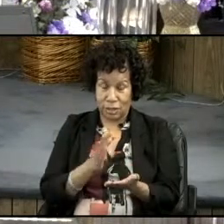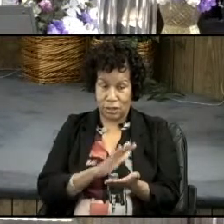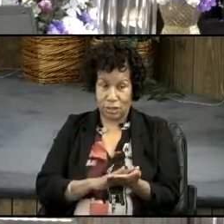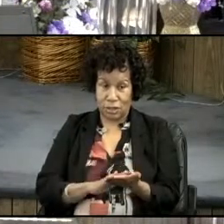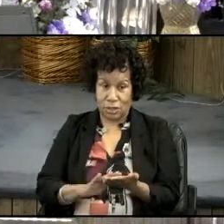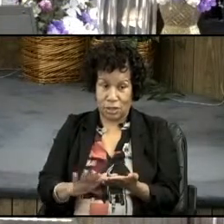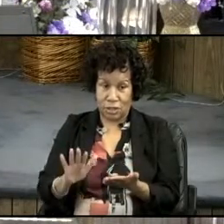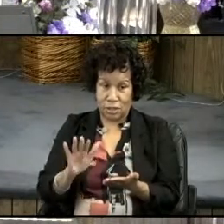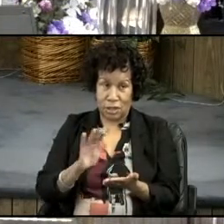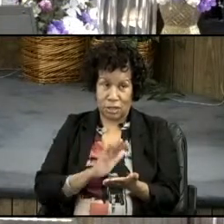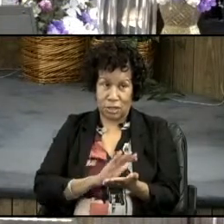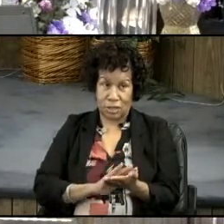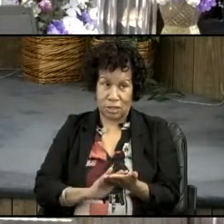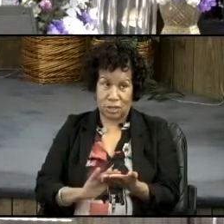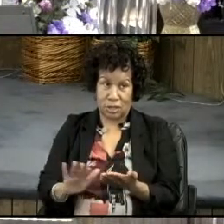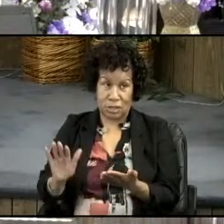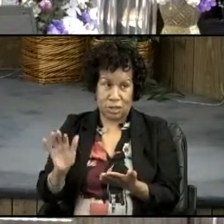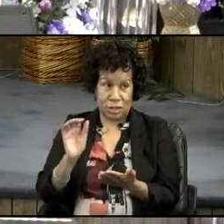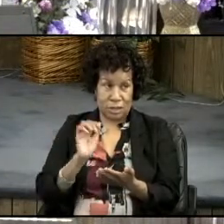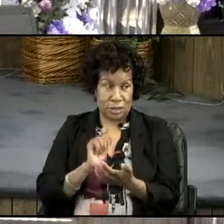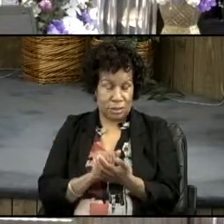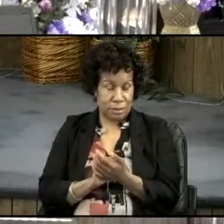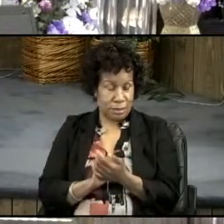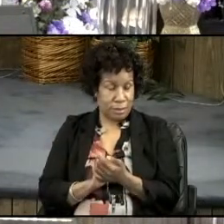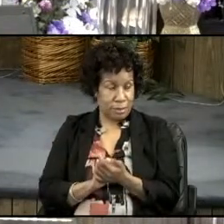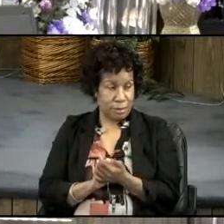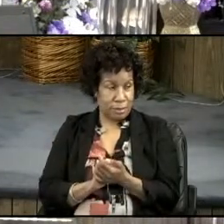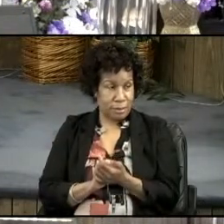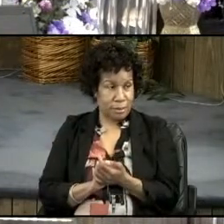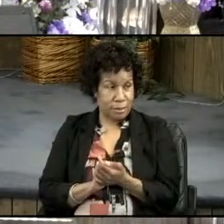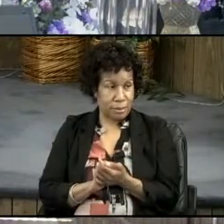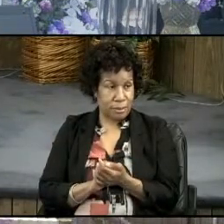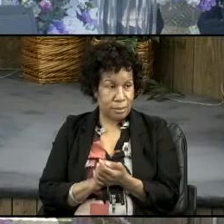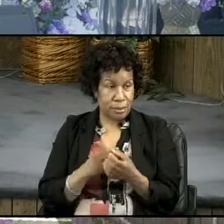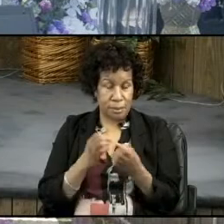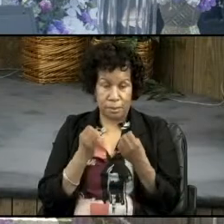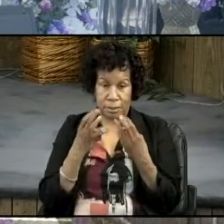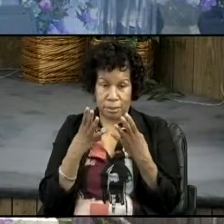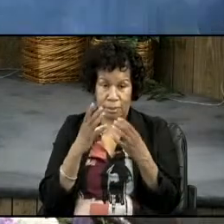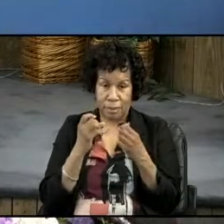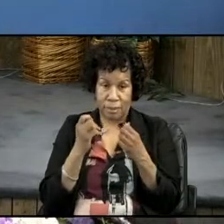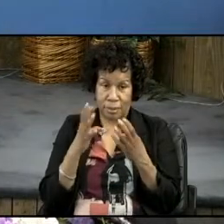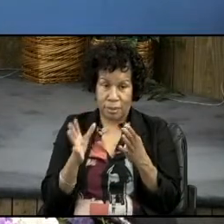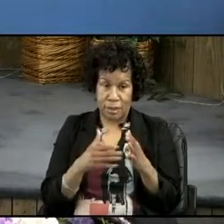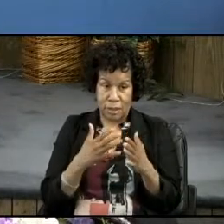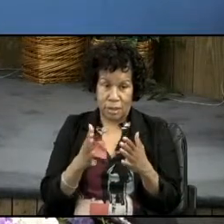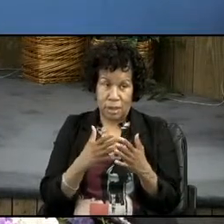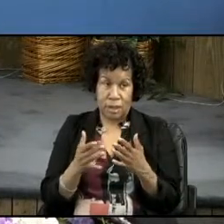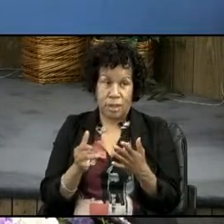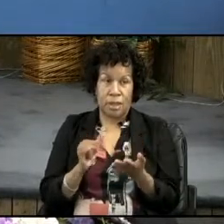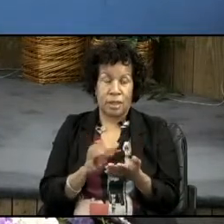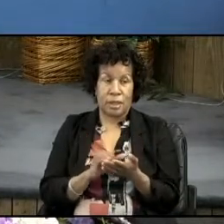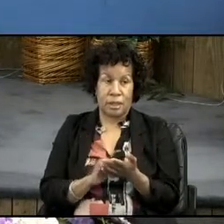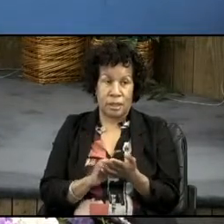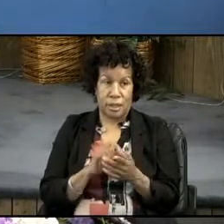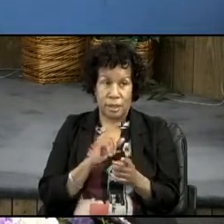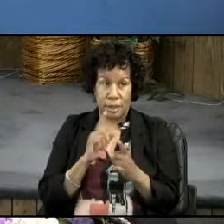Okay, well, Pastor, you're just making up stuff. Well, there are plenty of psalms that say the